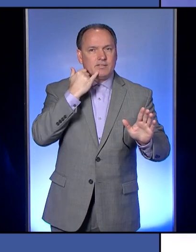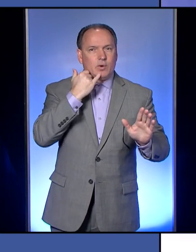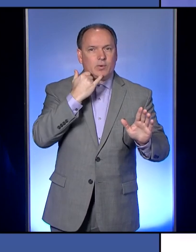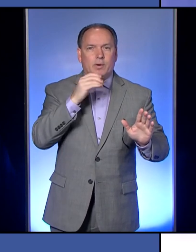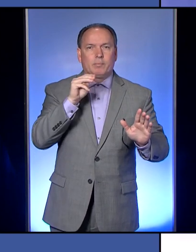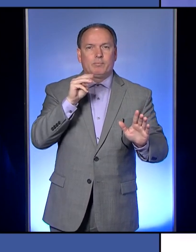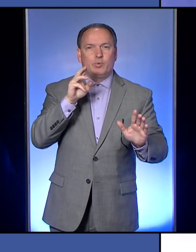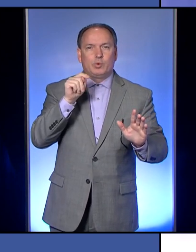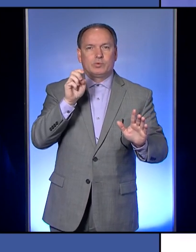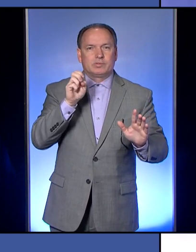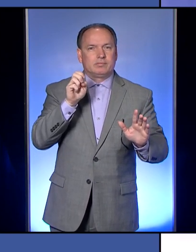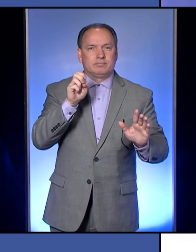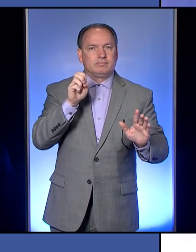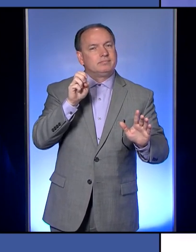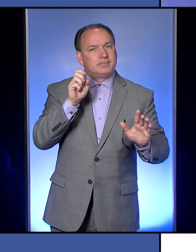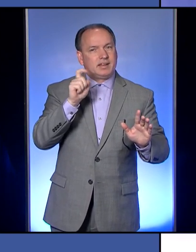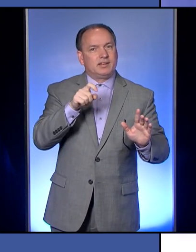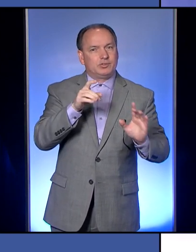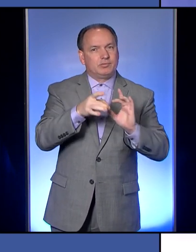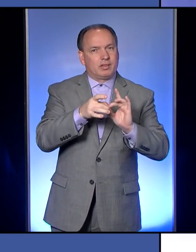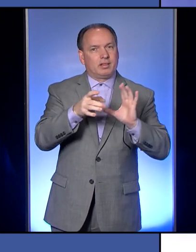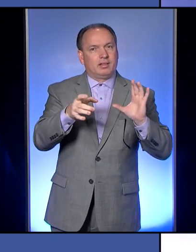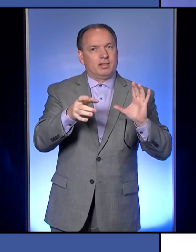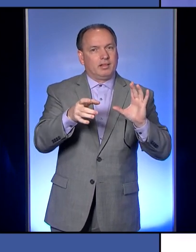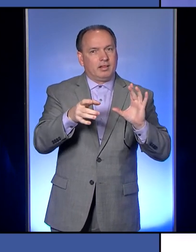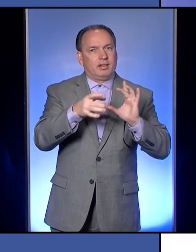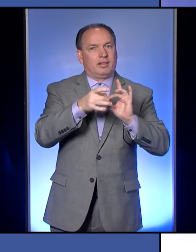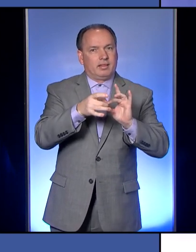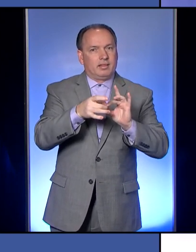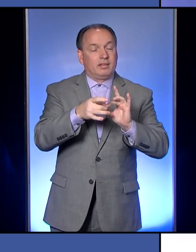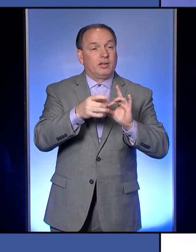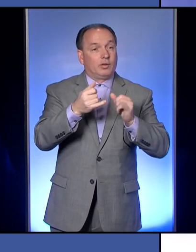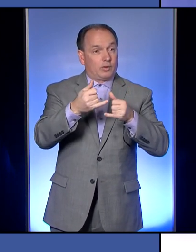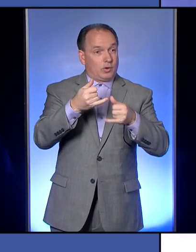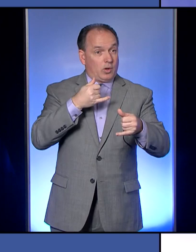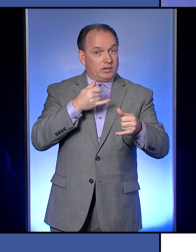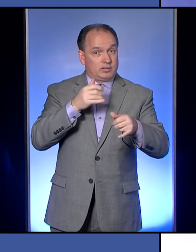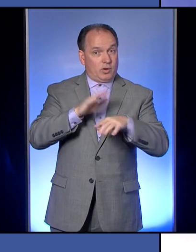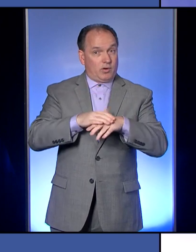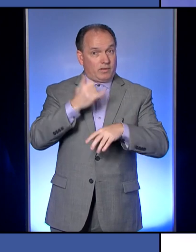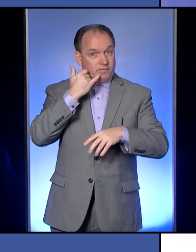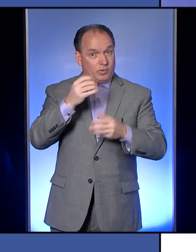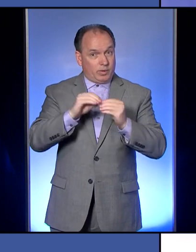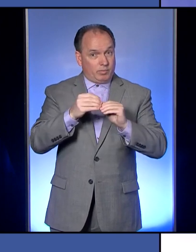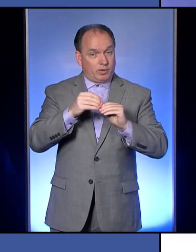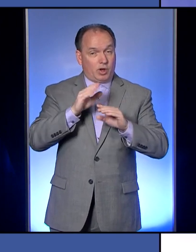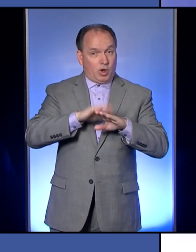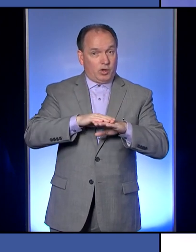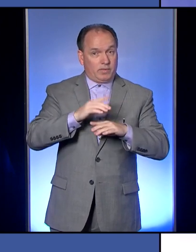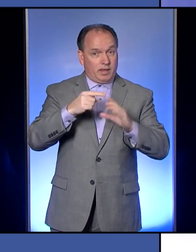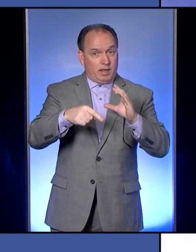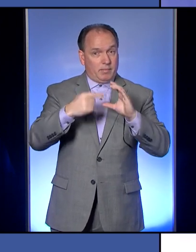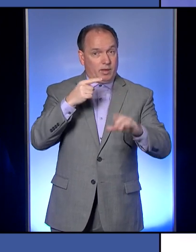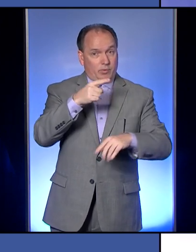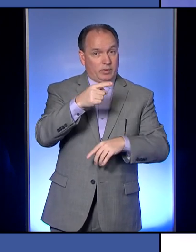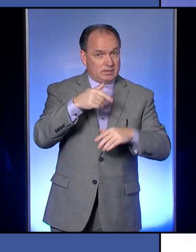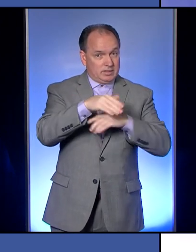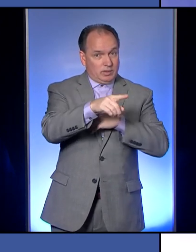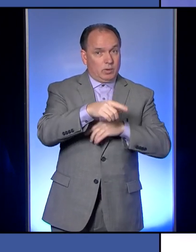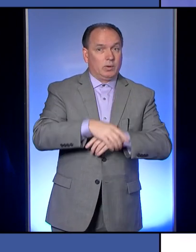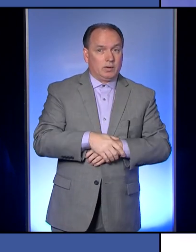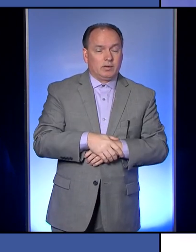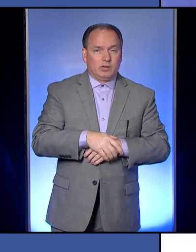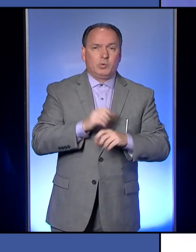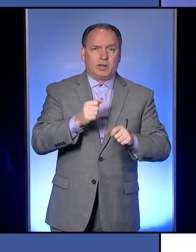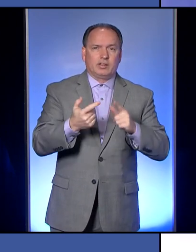You're muted, Monsignor Rubino. Just if you want to just call us back on the phone, there's a phone number on the email you were sent.